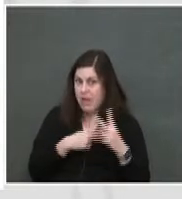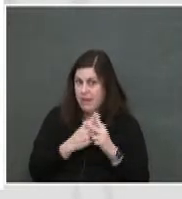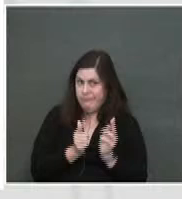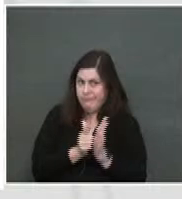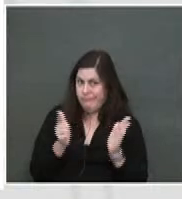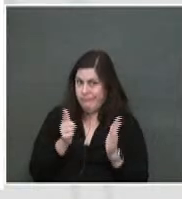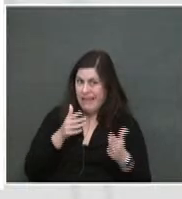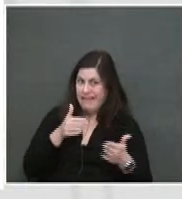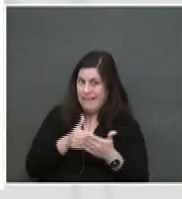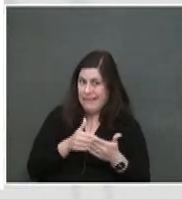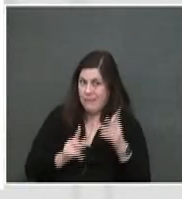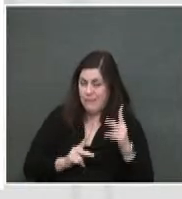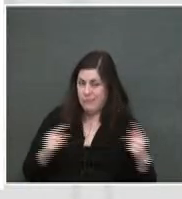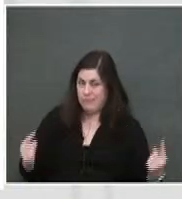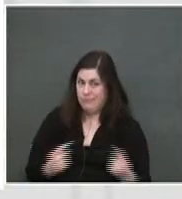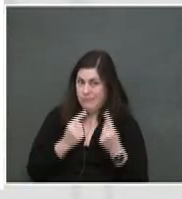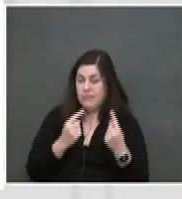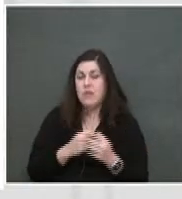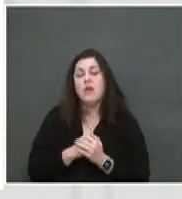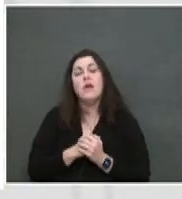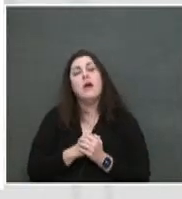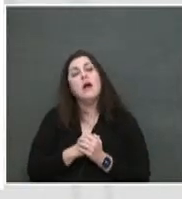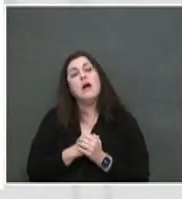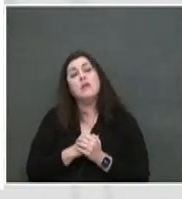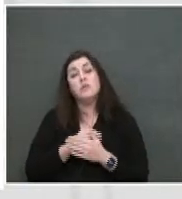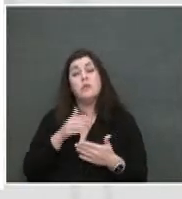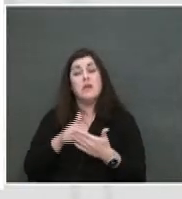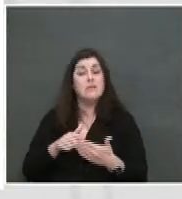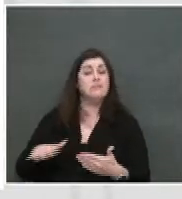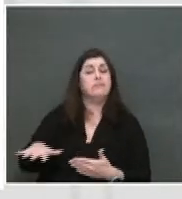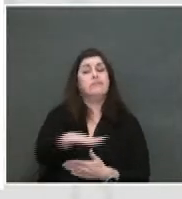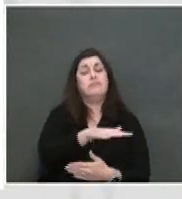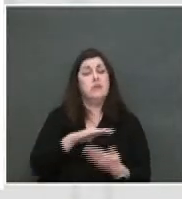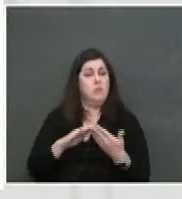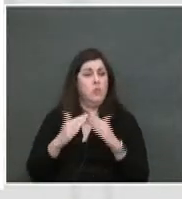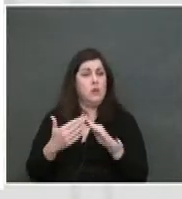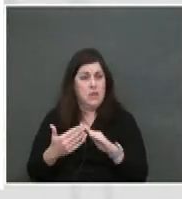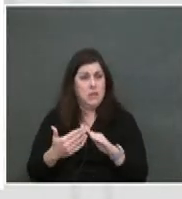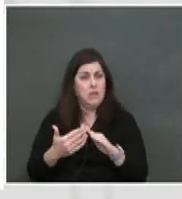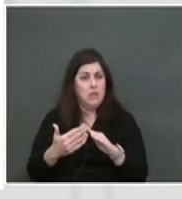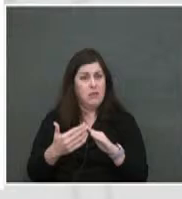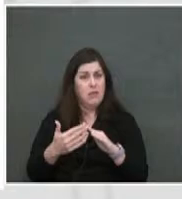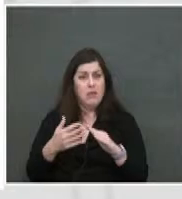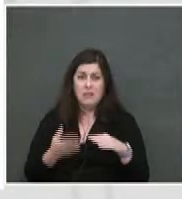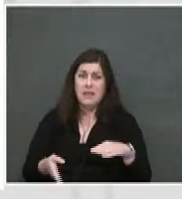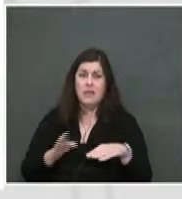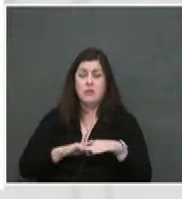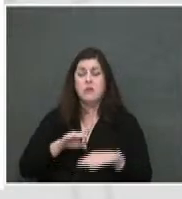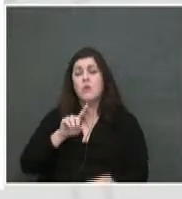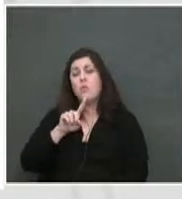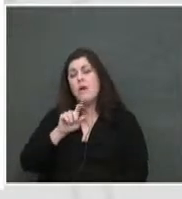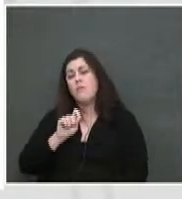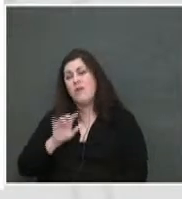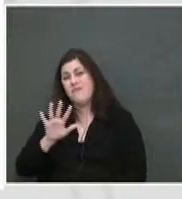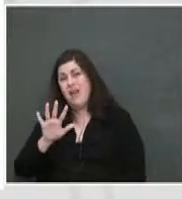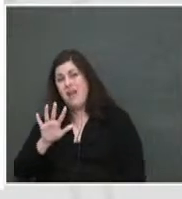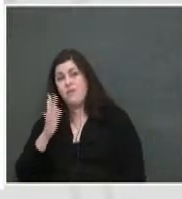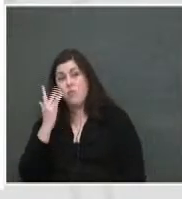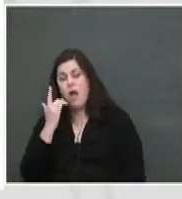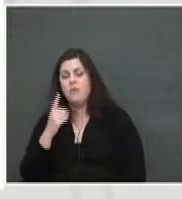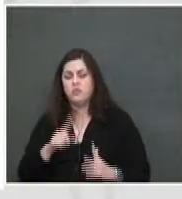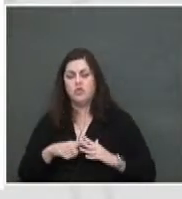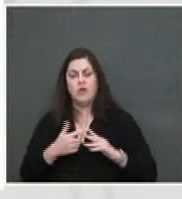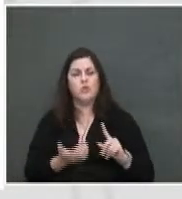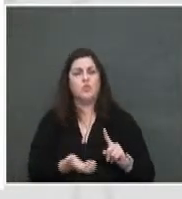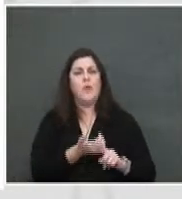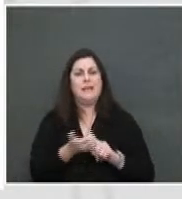And then crimes against society, again, we see a 1.5% increase, primarily because arrests are up in those